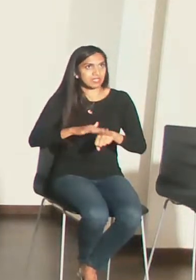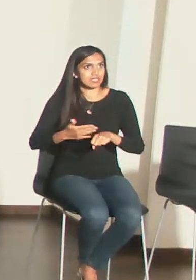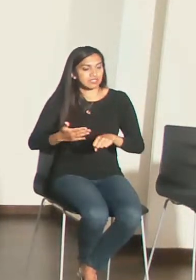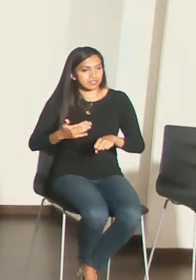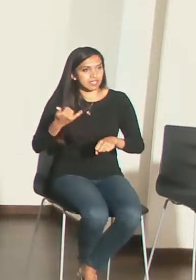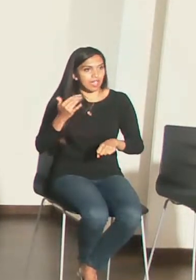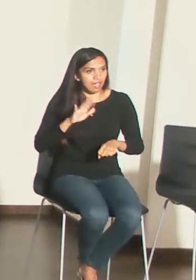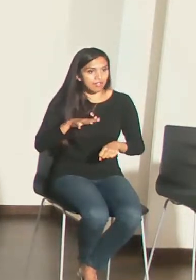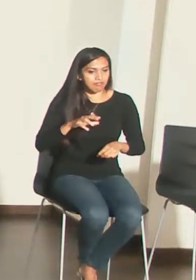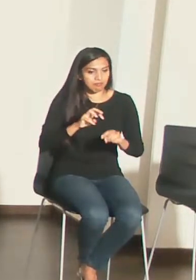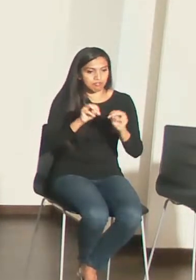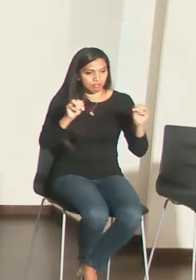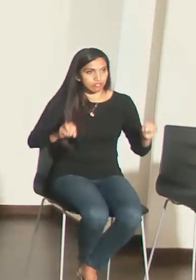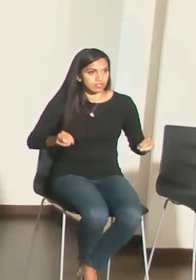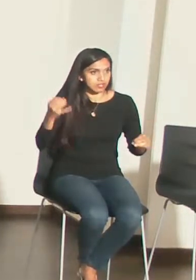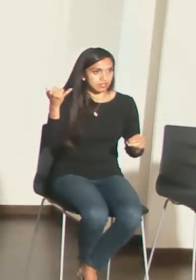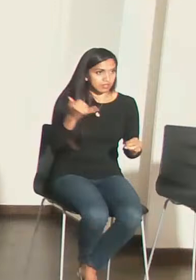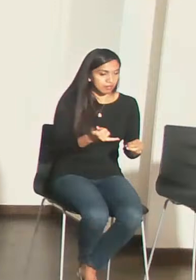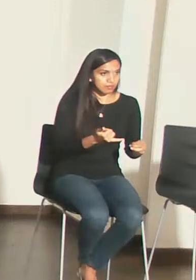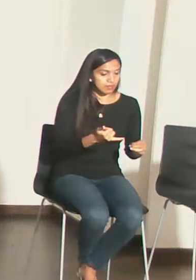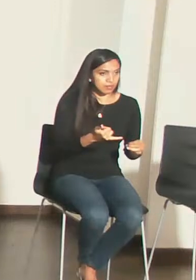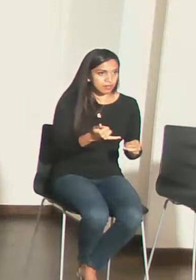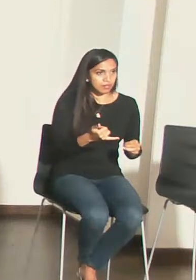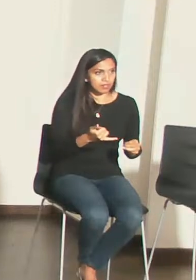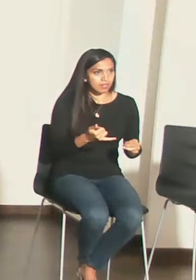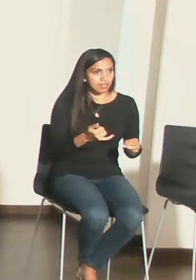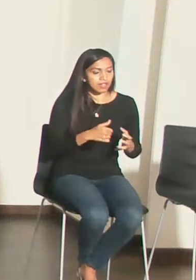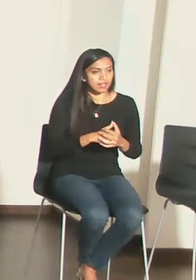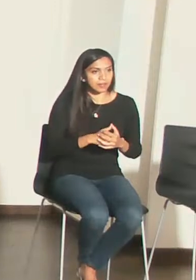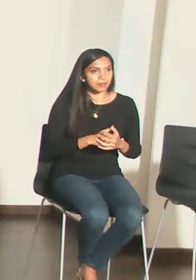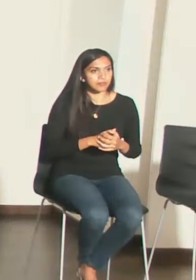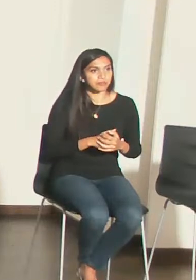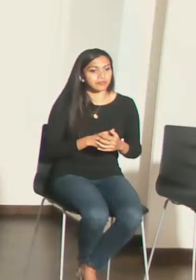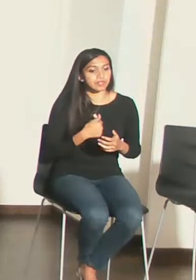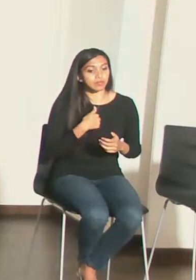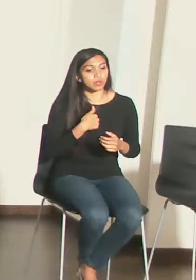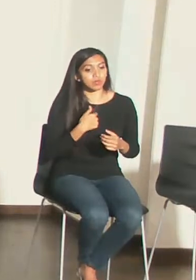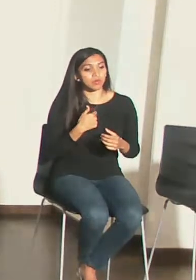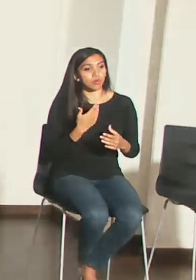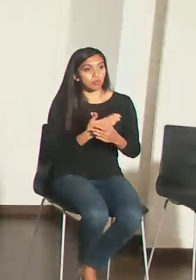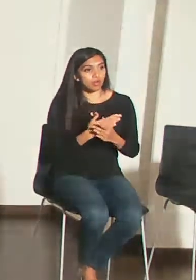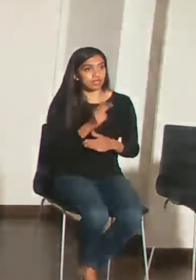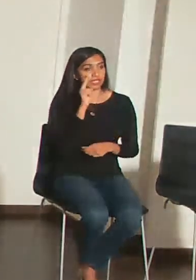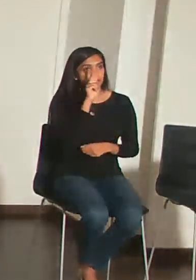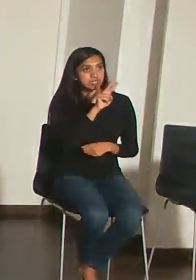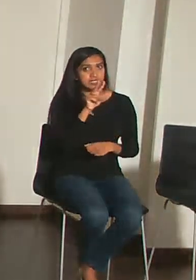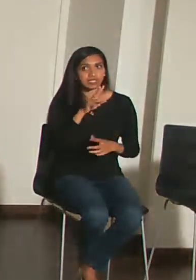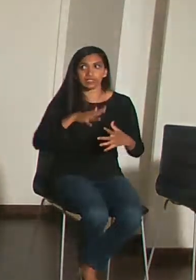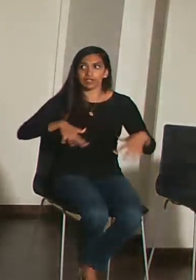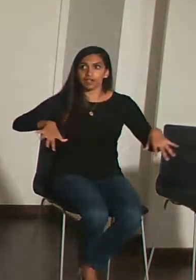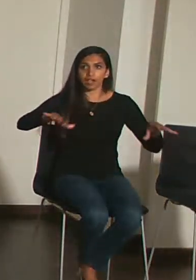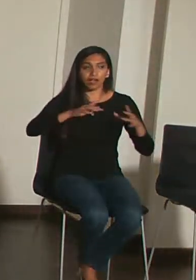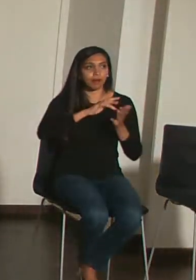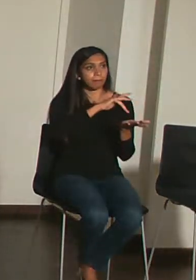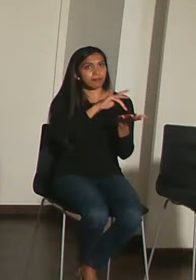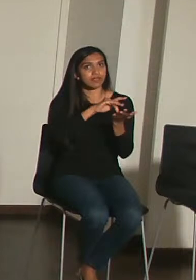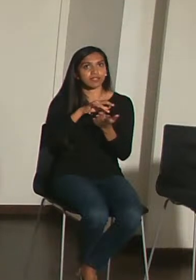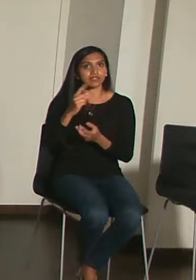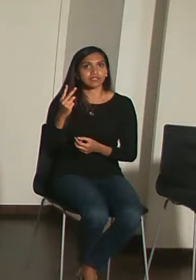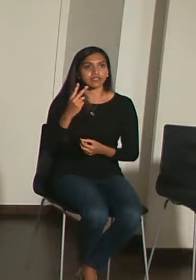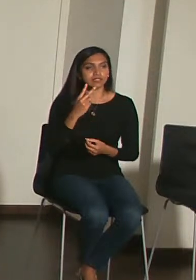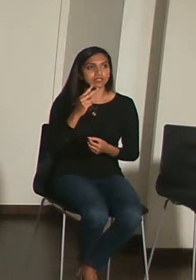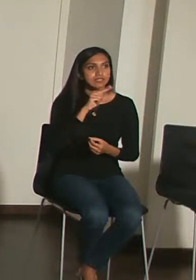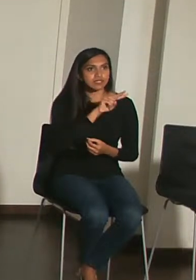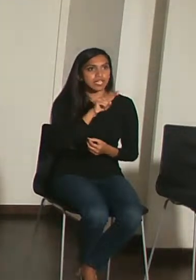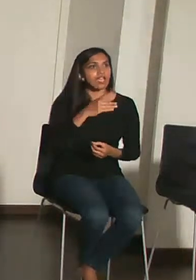and work with the environment, and art works with the world. Like the environment definitely comes in. So